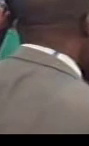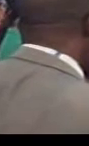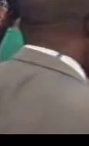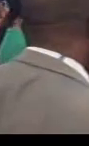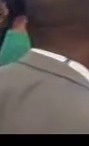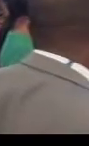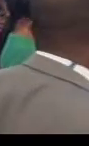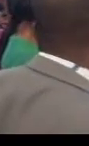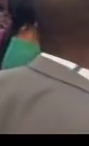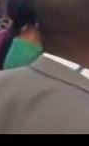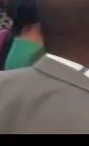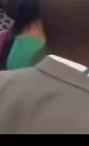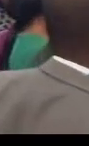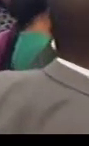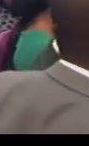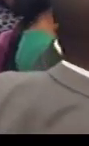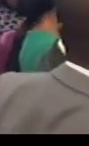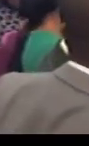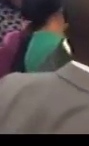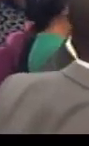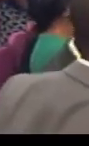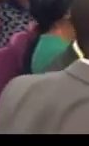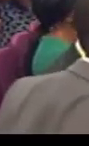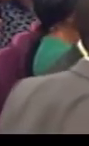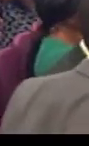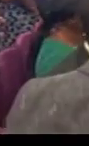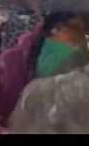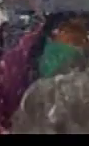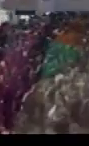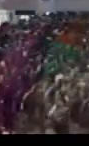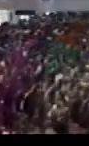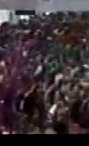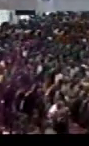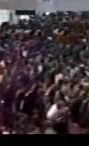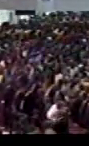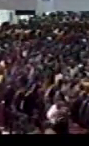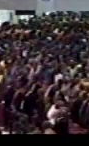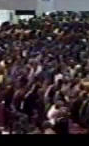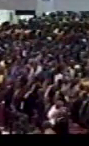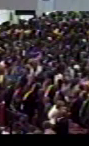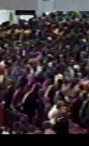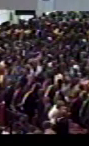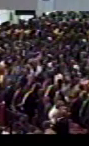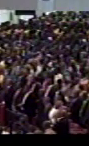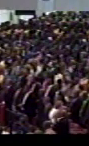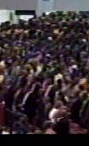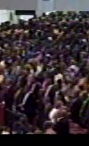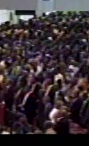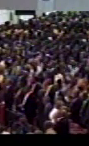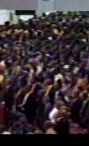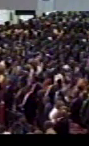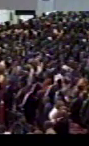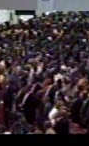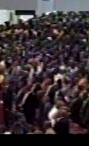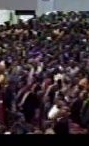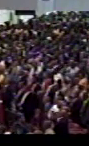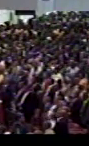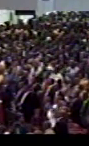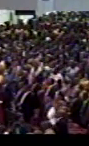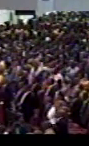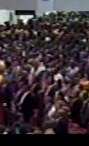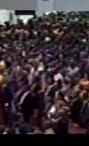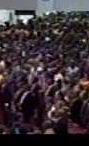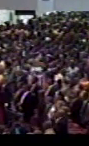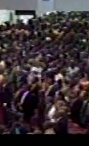arm will be strong and mighty in your life in Jesus' name. Amen. And the people of God